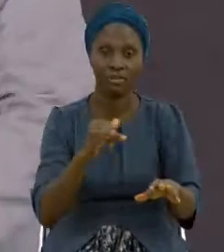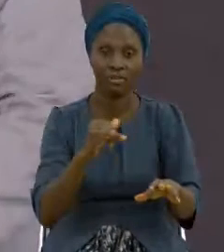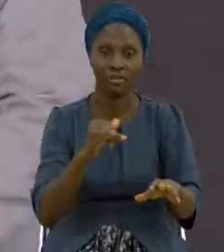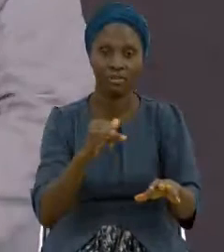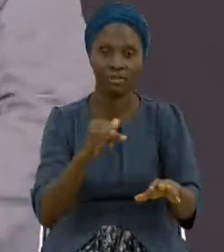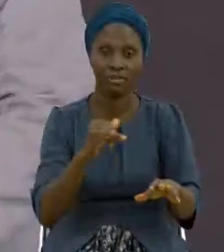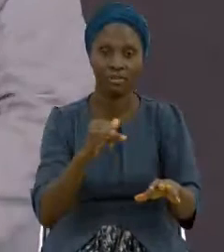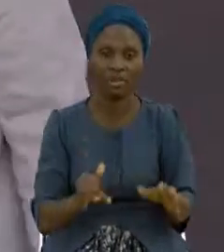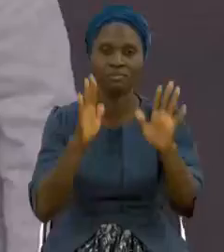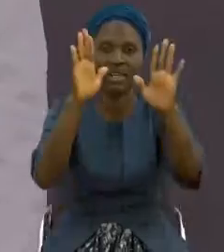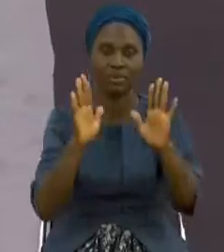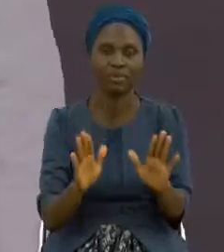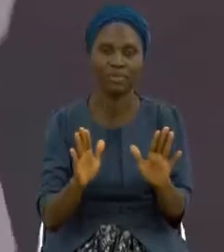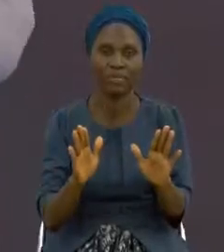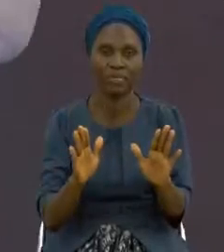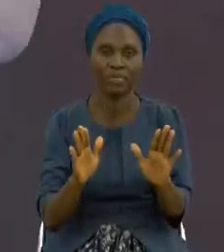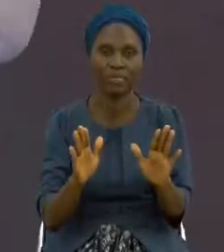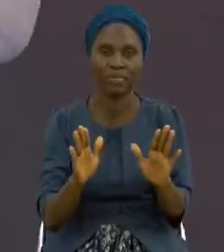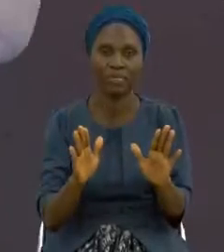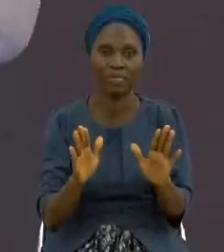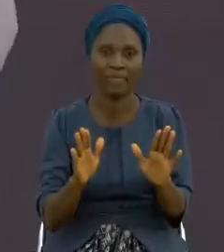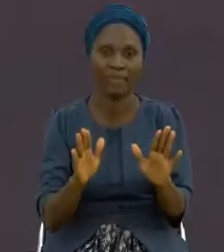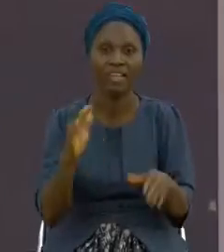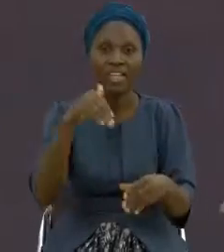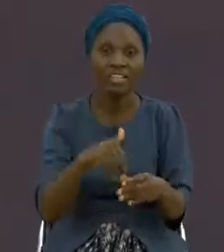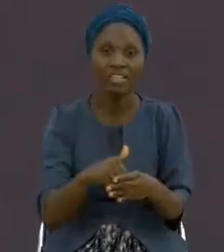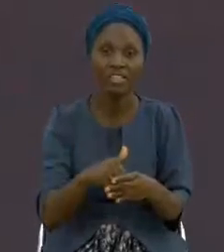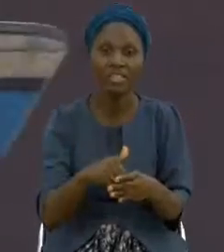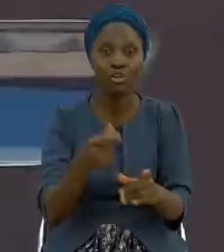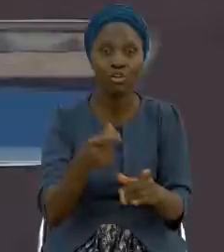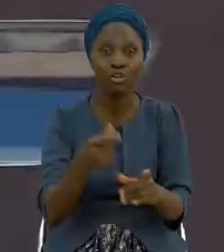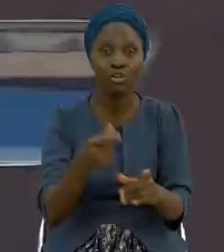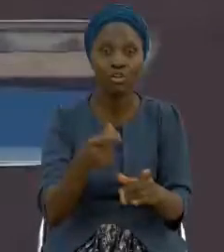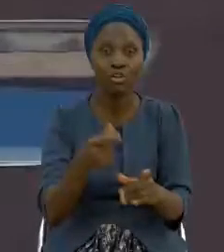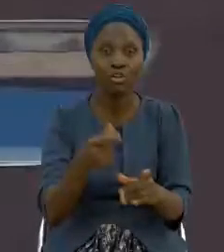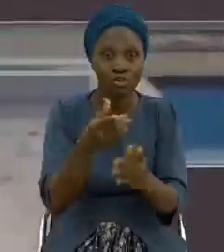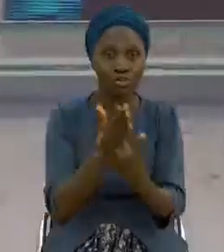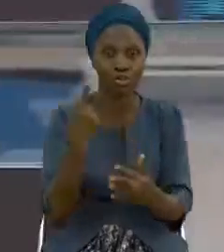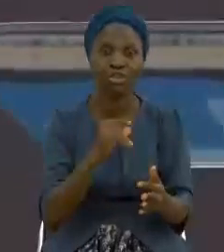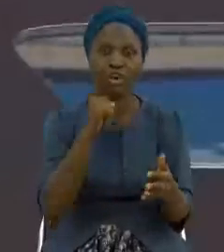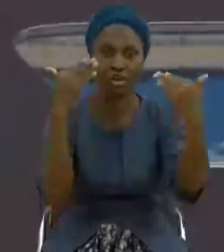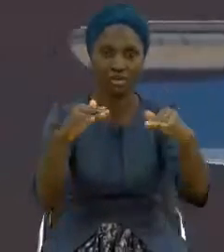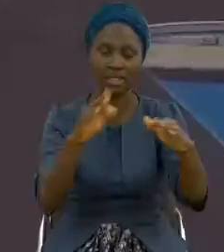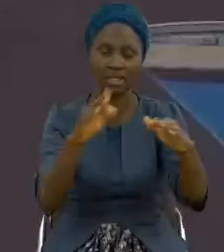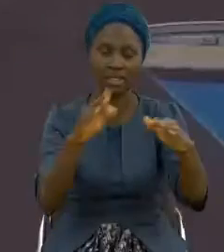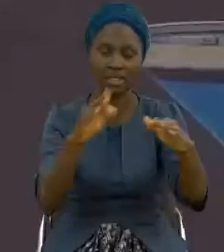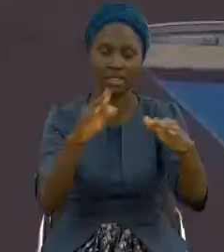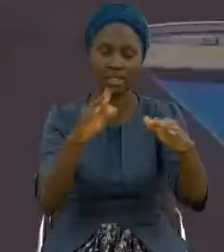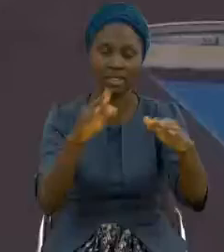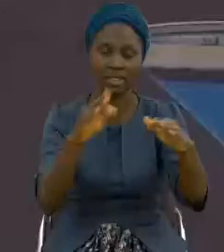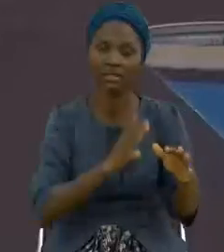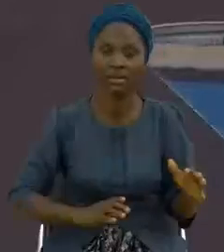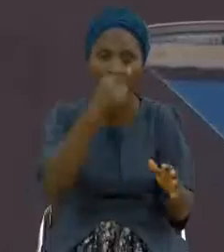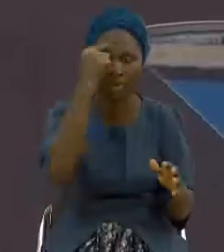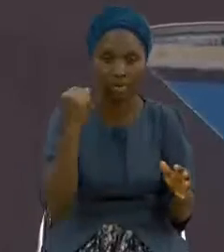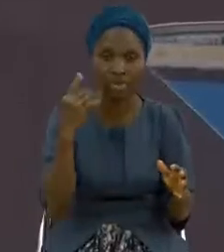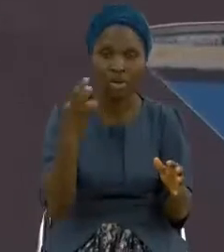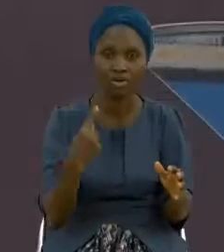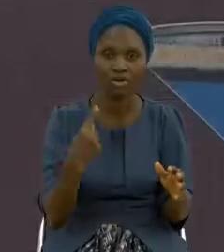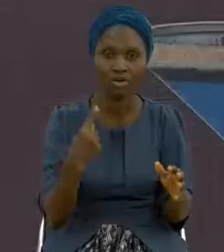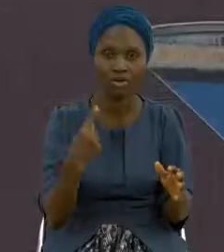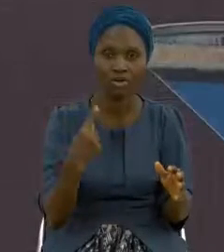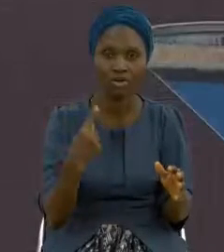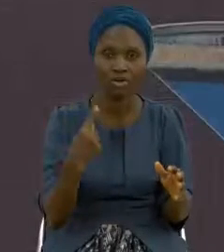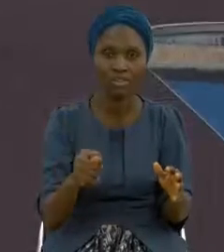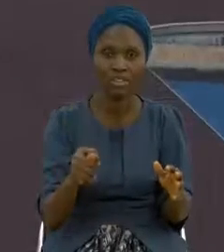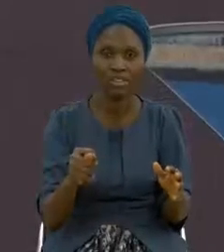in the unlimited, through the unlimited Christ, because of the unrelenting faith.